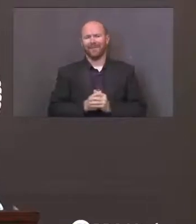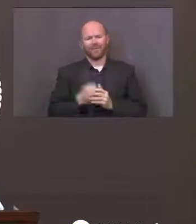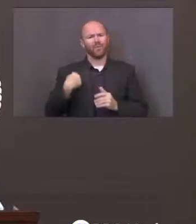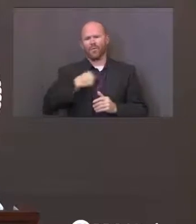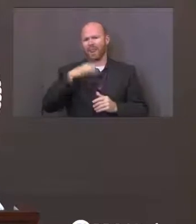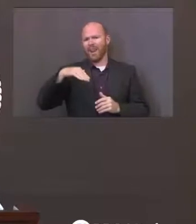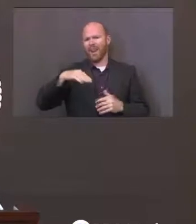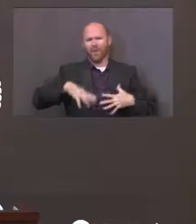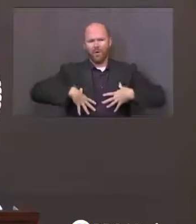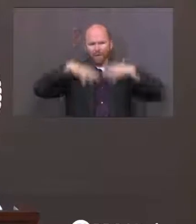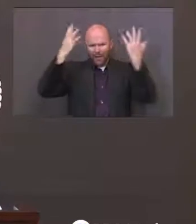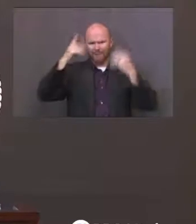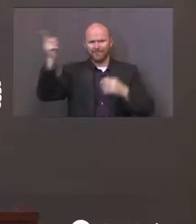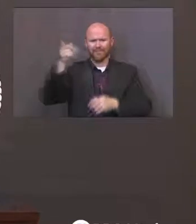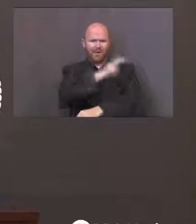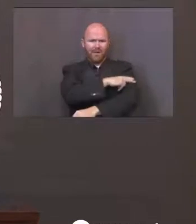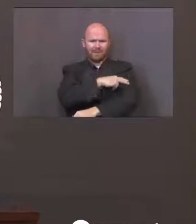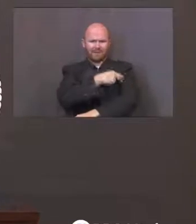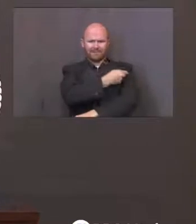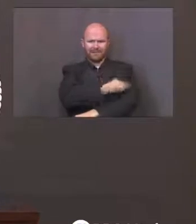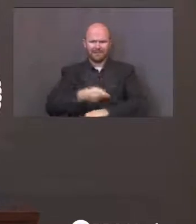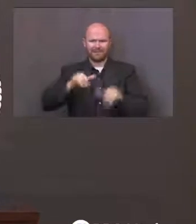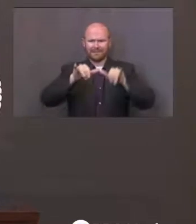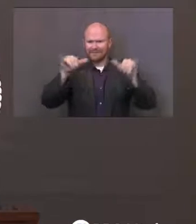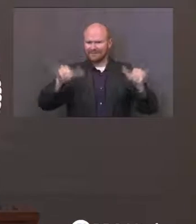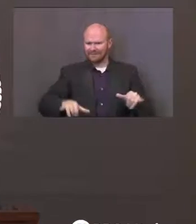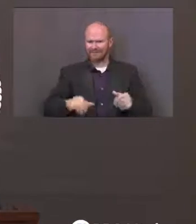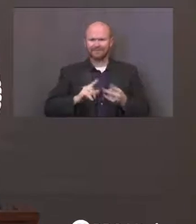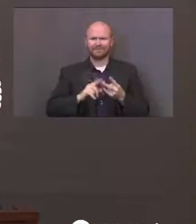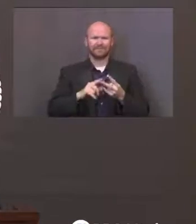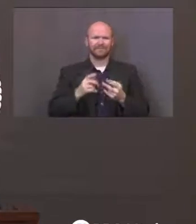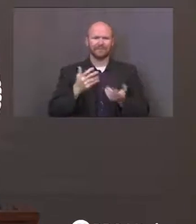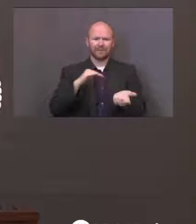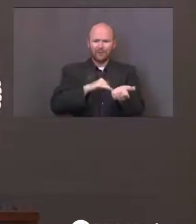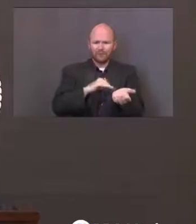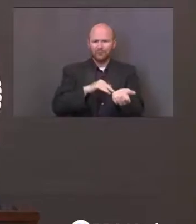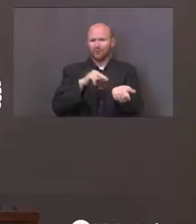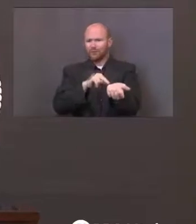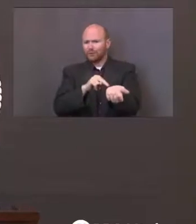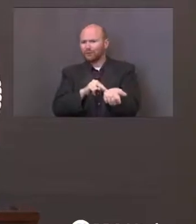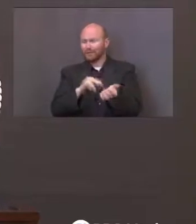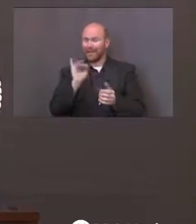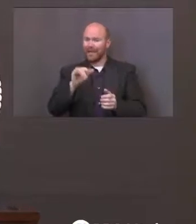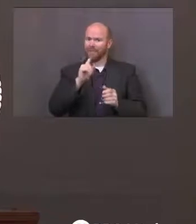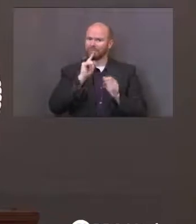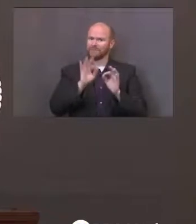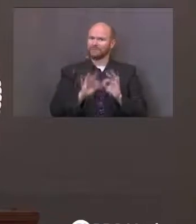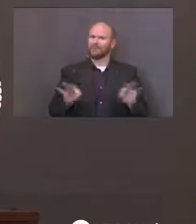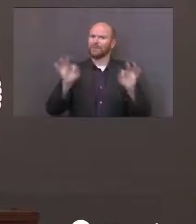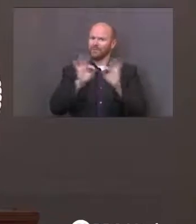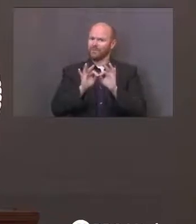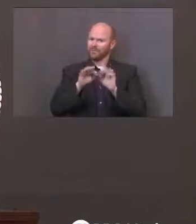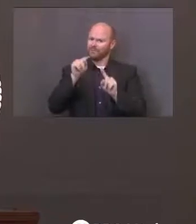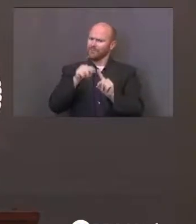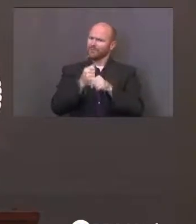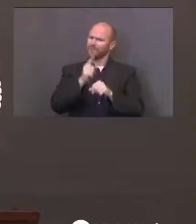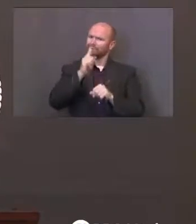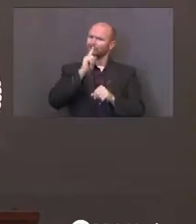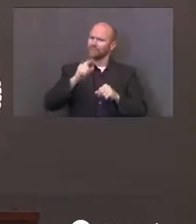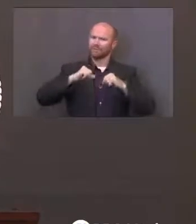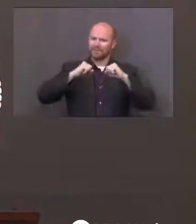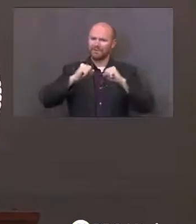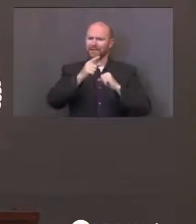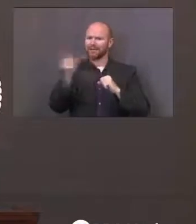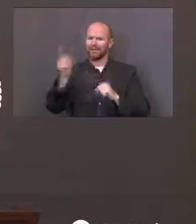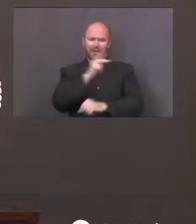overwhelmed the hospital system or the healthcare system, which is a key as opposed to other areas of the state or